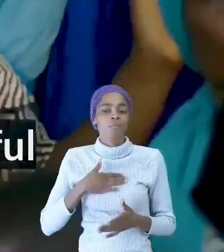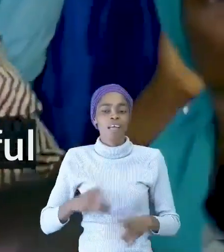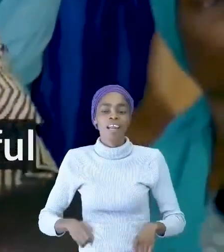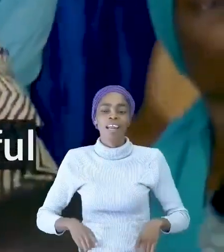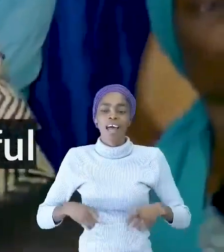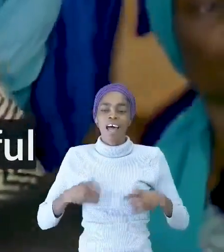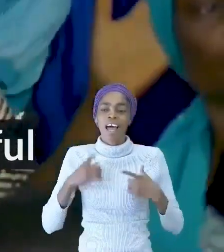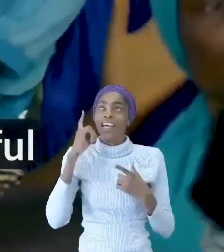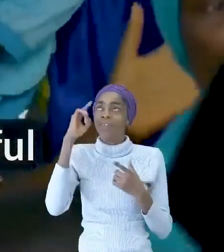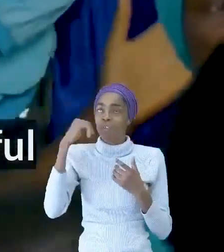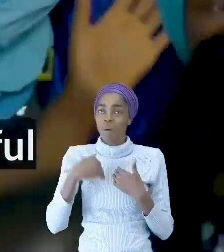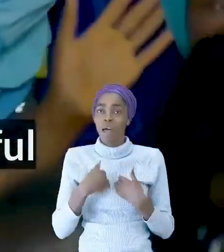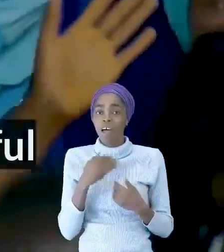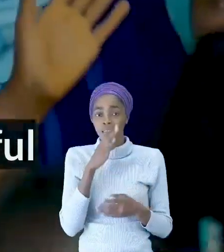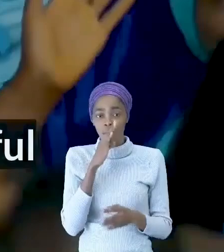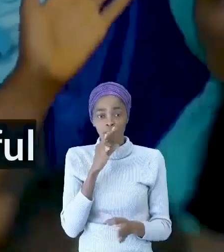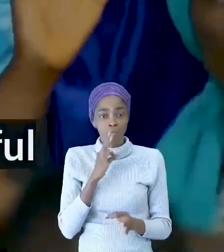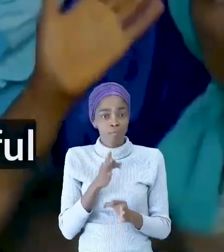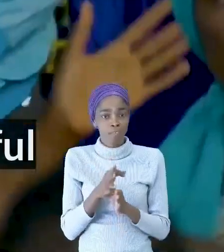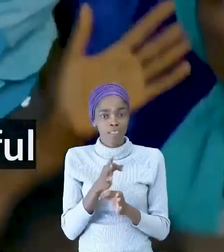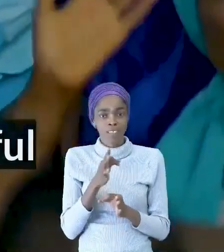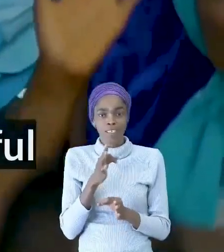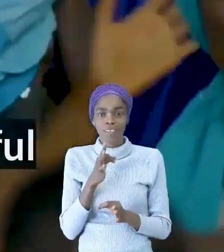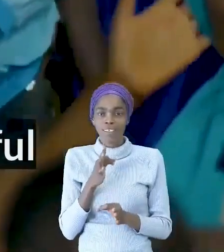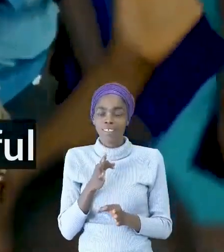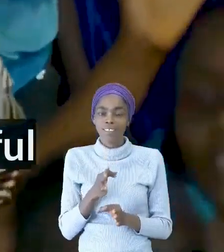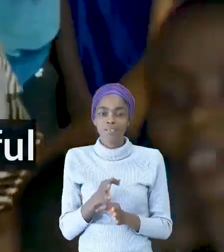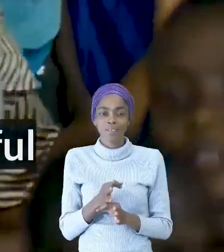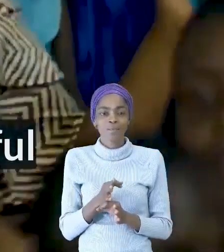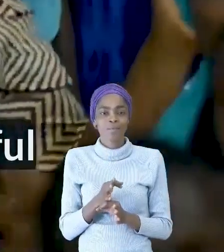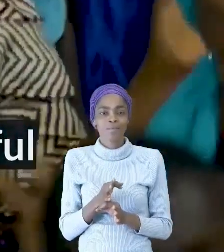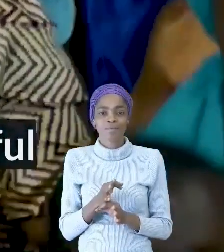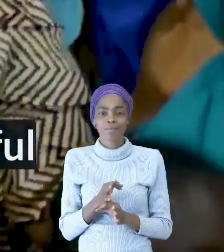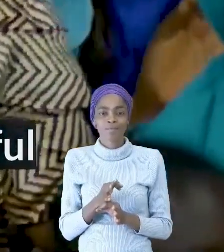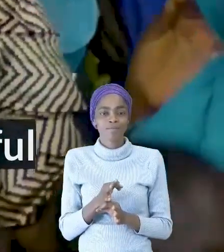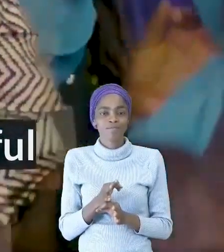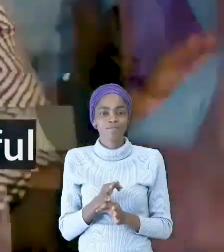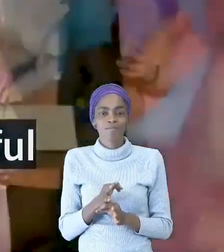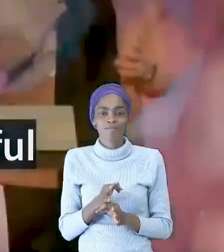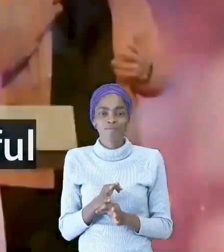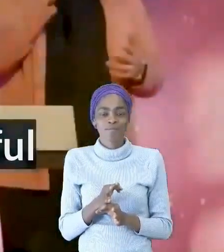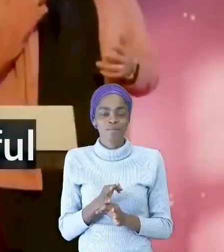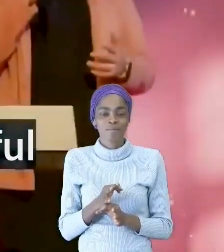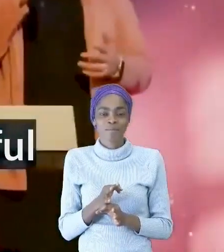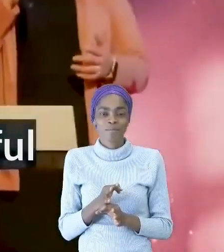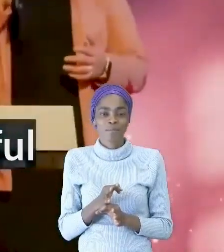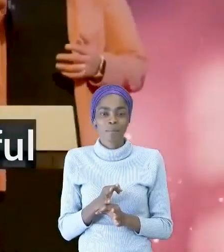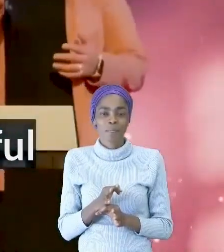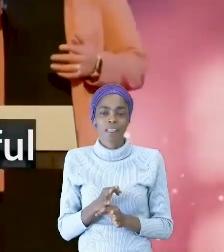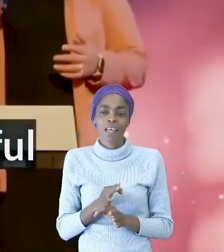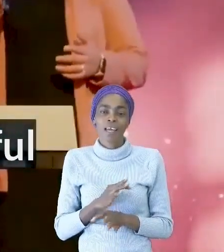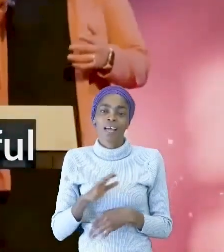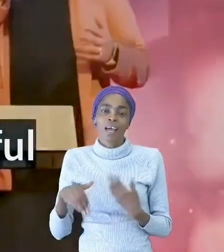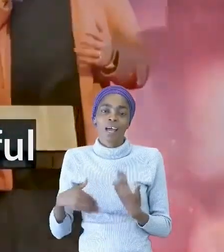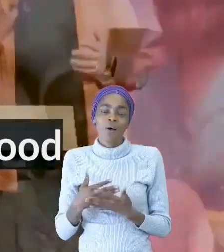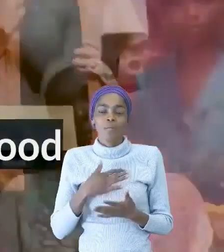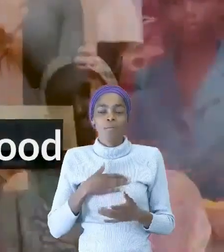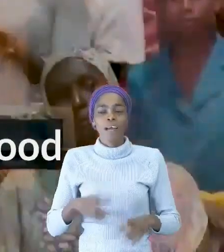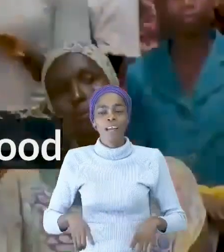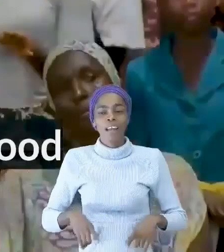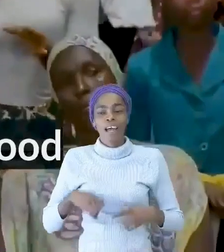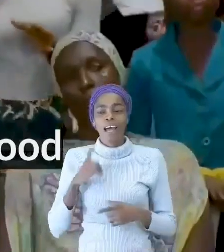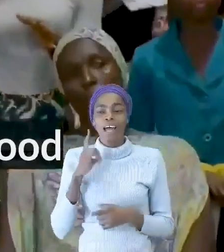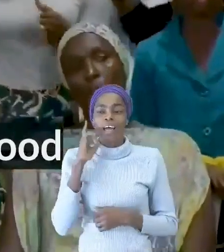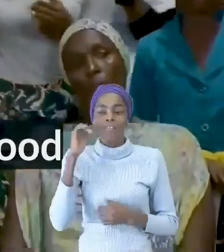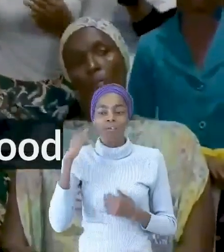all my life, you have been faithful. Lord God, all my life,